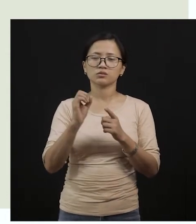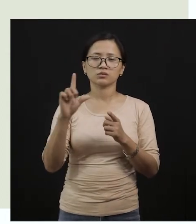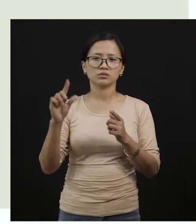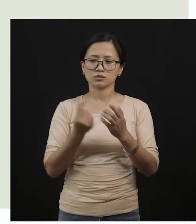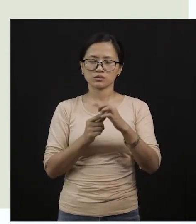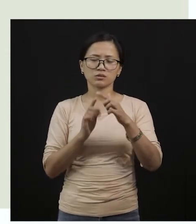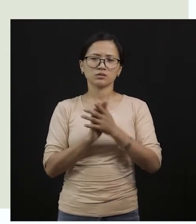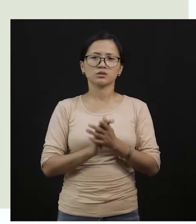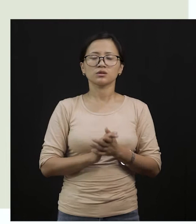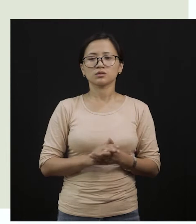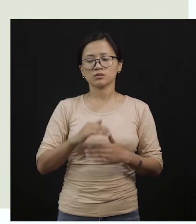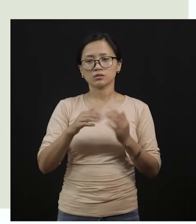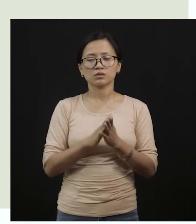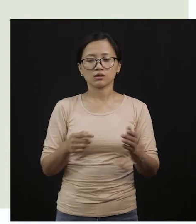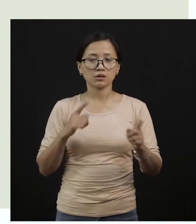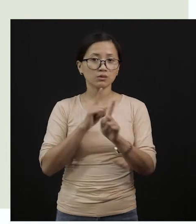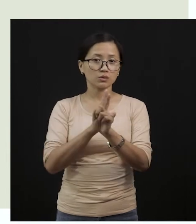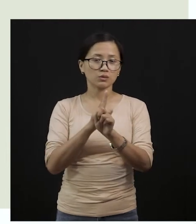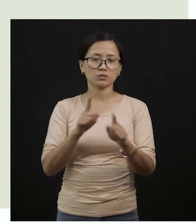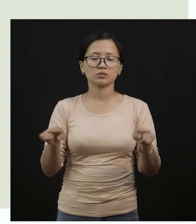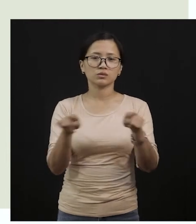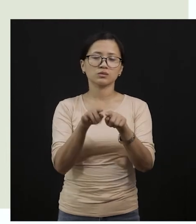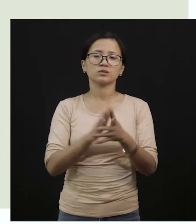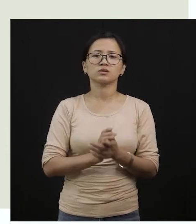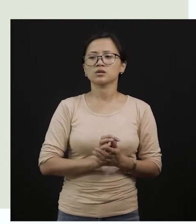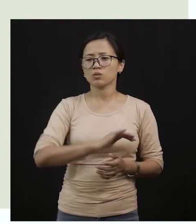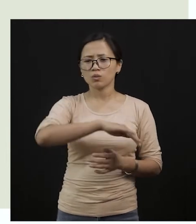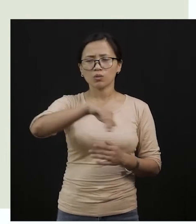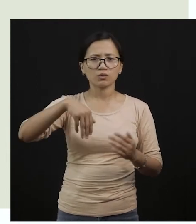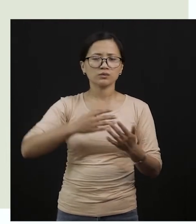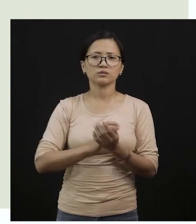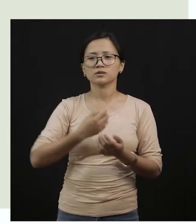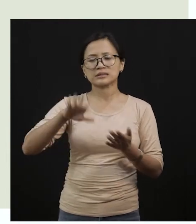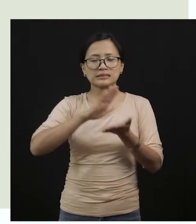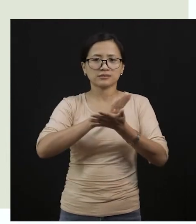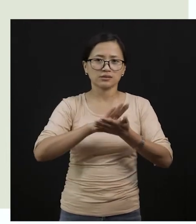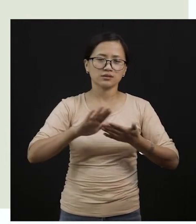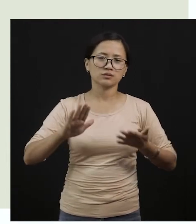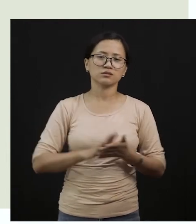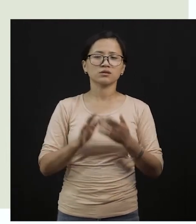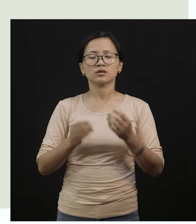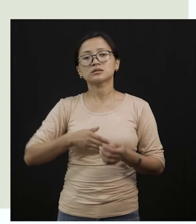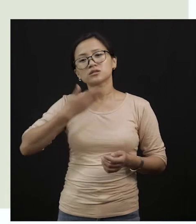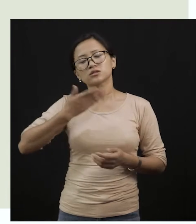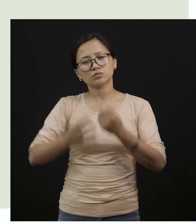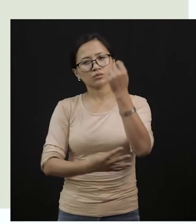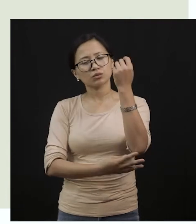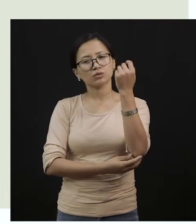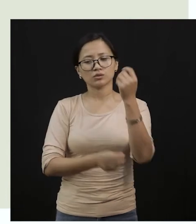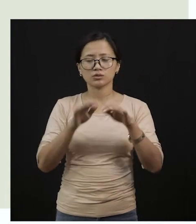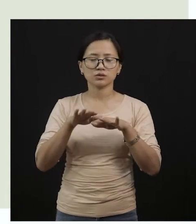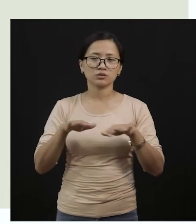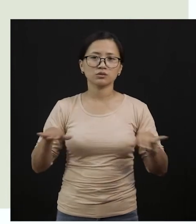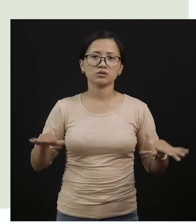everywhere. But these sisters, along with Mother Teresa, they would go and clean the slums. Okay, they will teach the poor children because they are not lucky